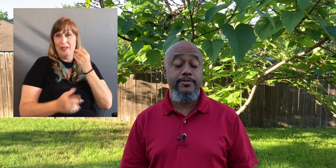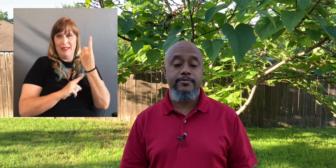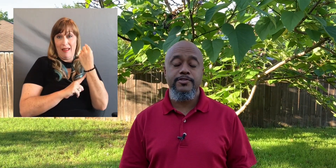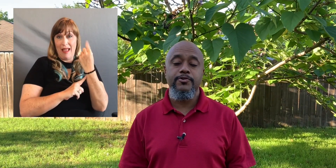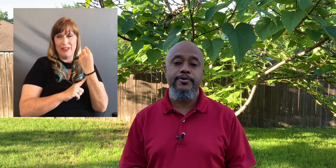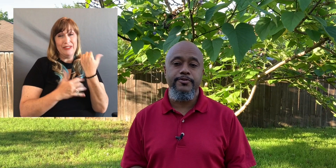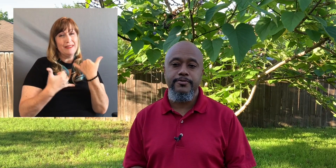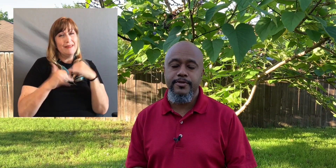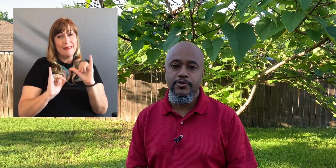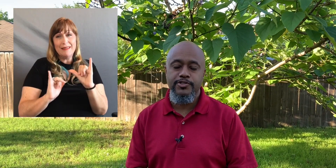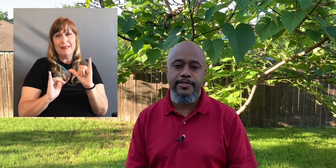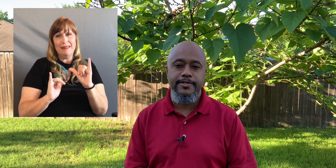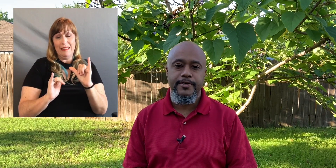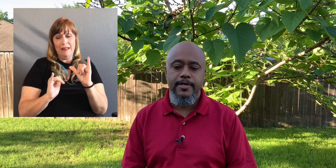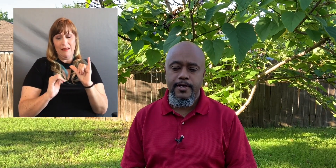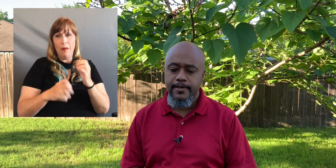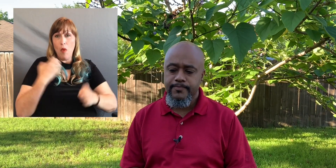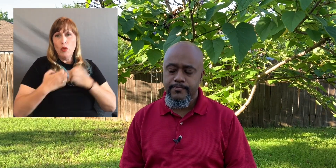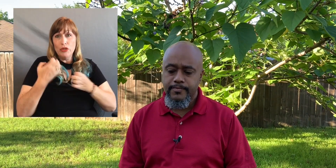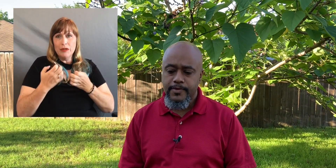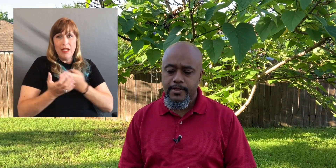that I'm still going through emotionally.